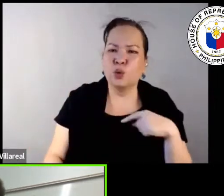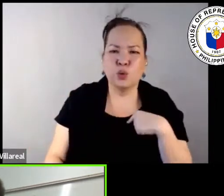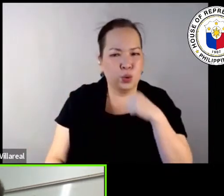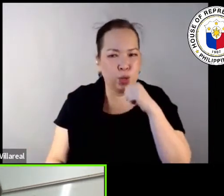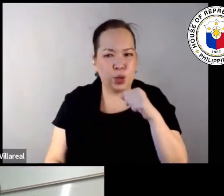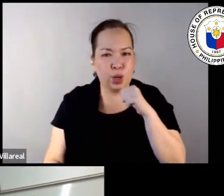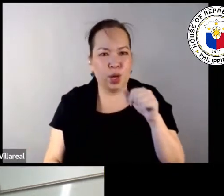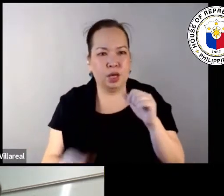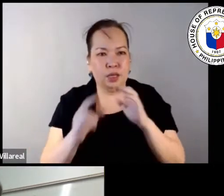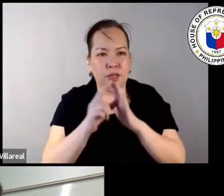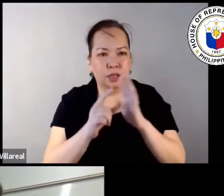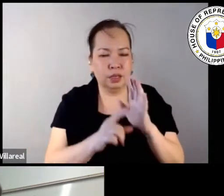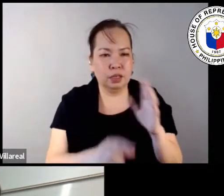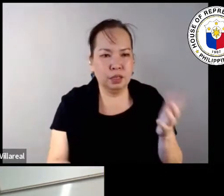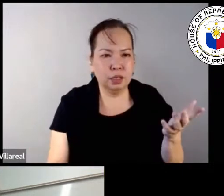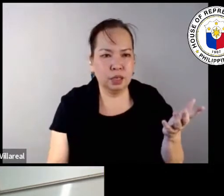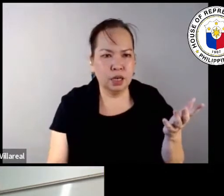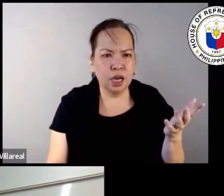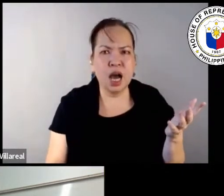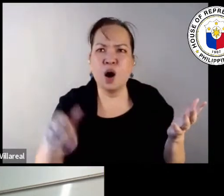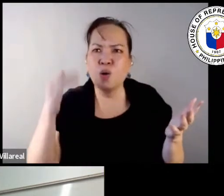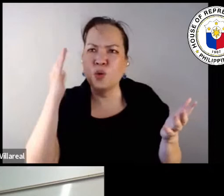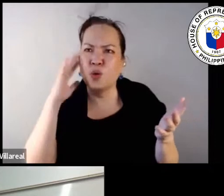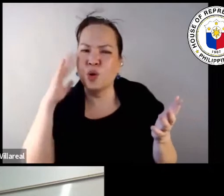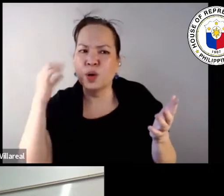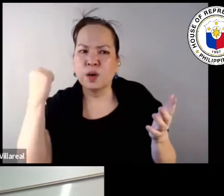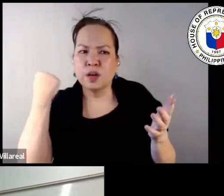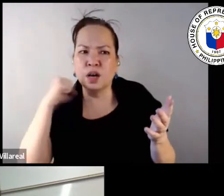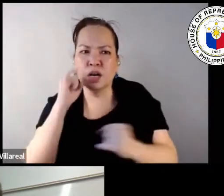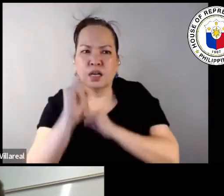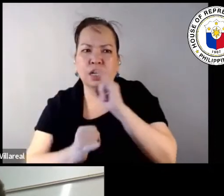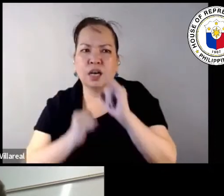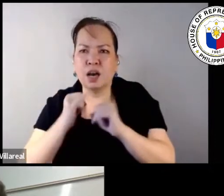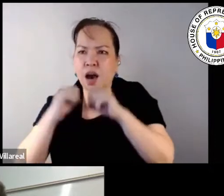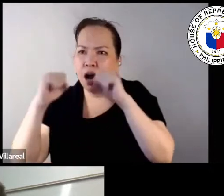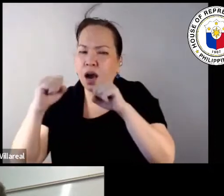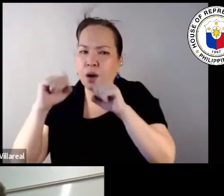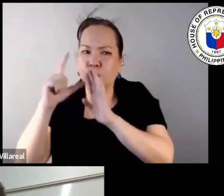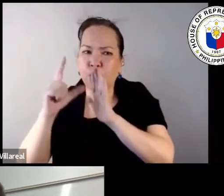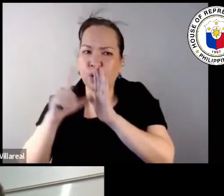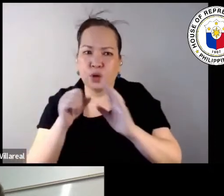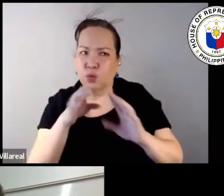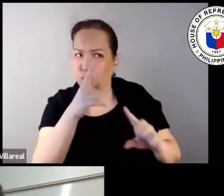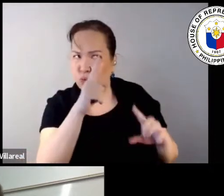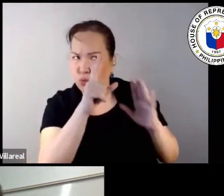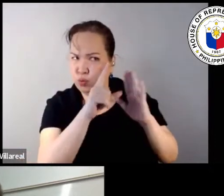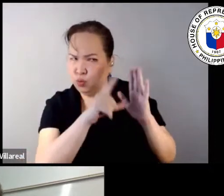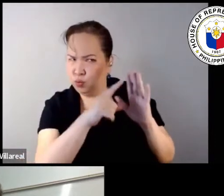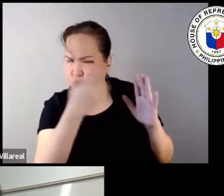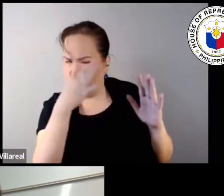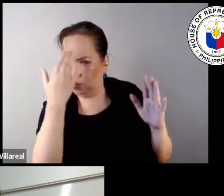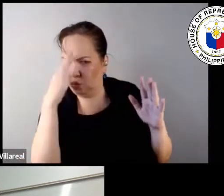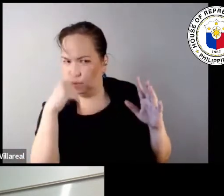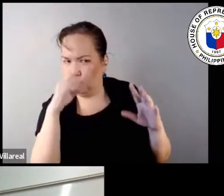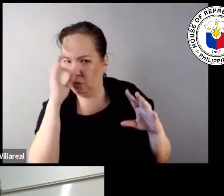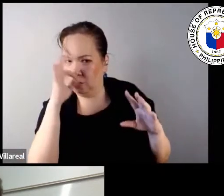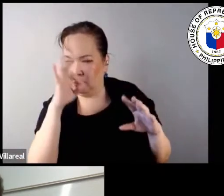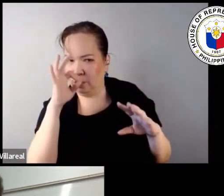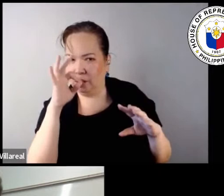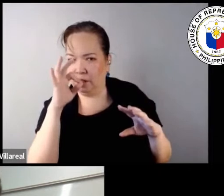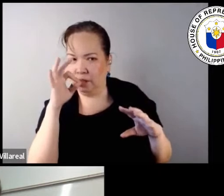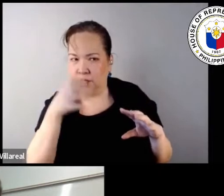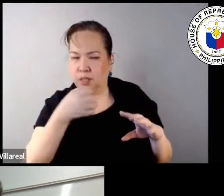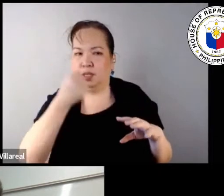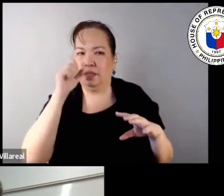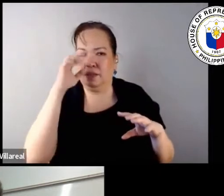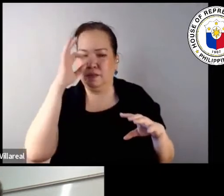I'm familiar so with you, how could you conclude that we will violate international law when you don't know, you're not a Filipino lawyer? I mean,